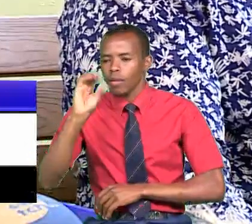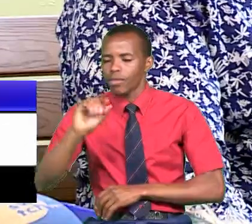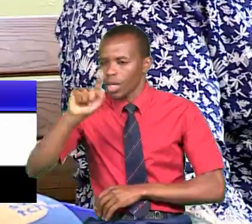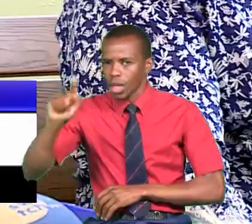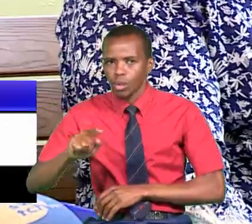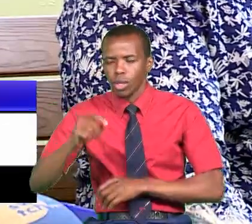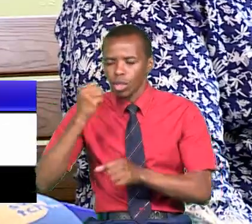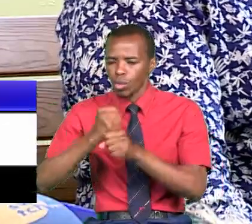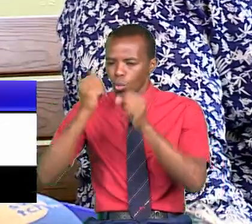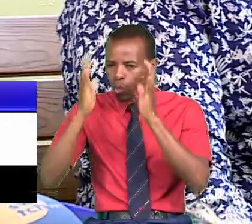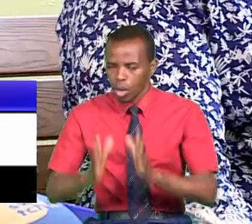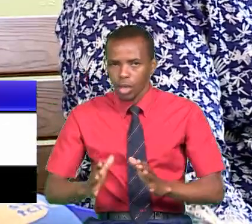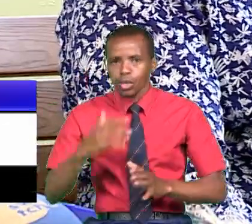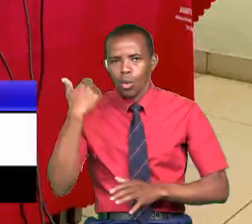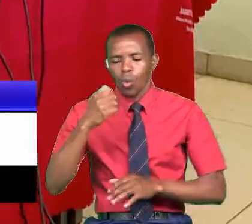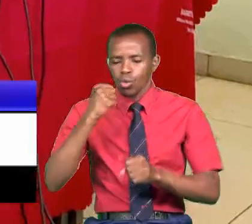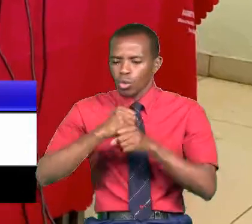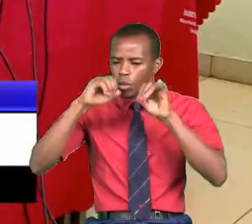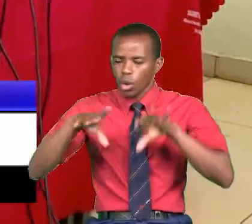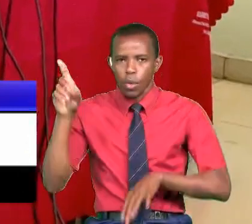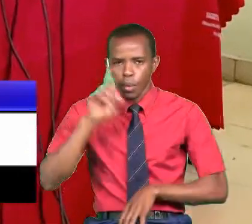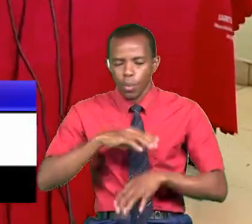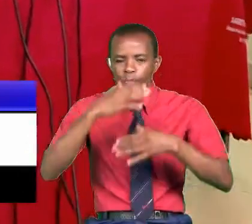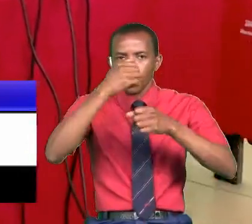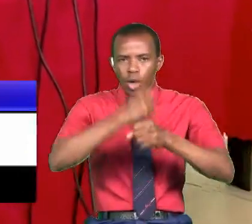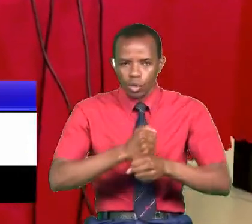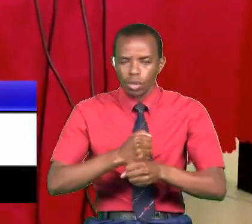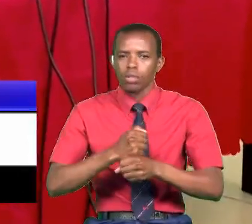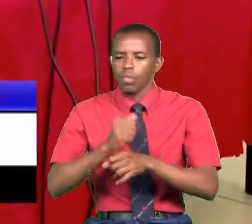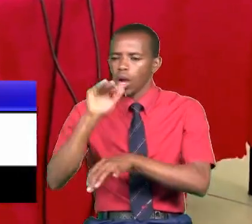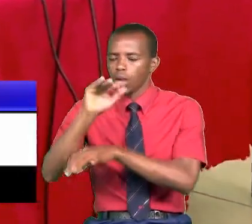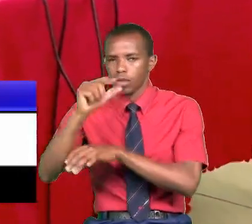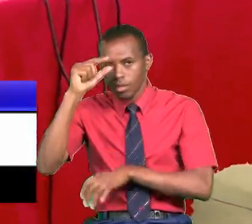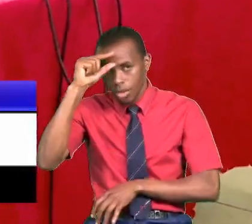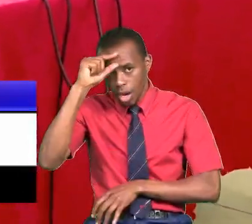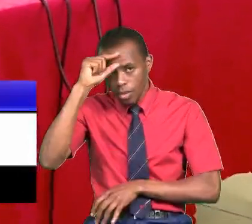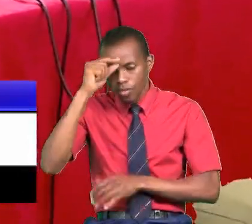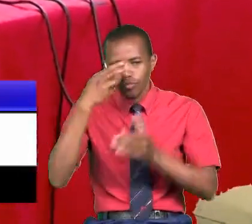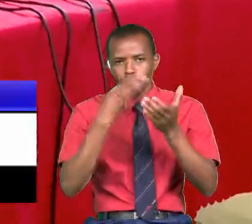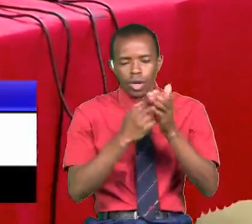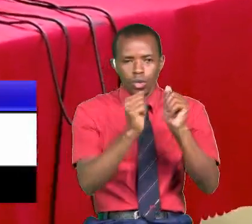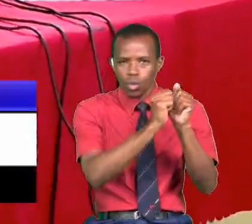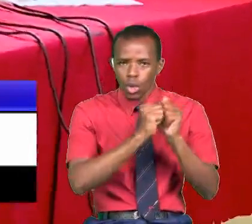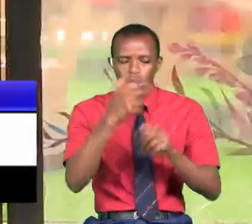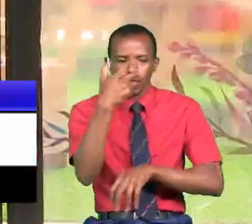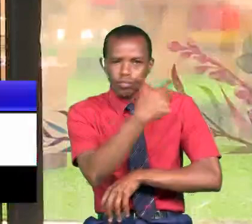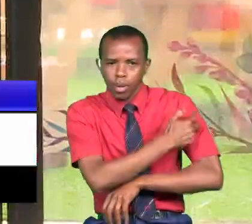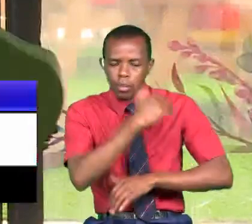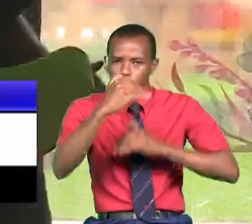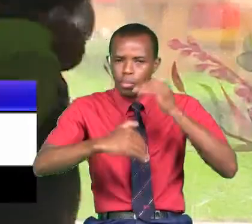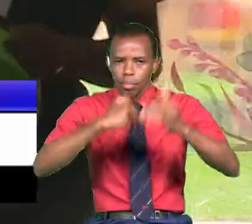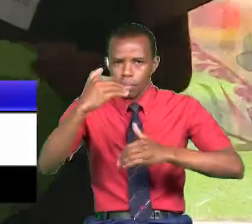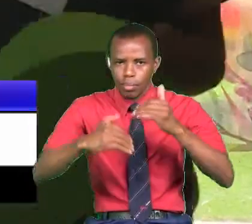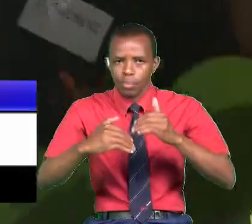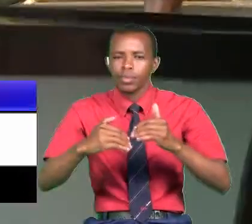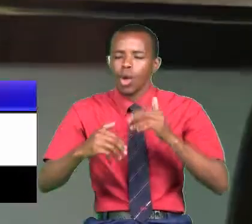250,000 employees who went home. The association has further asked the government to partner with them in the vaccination process, as